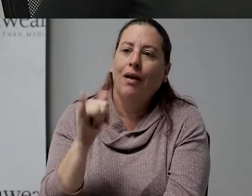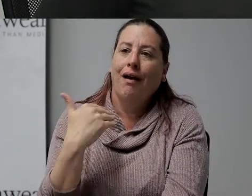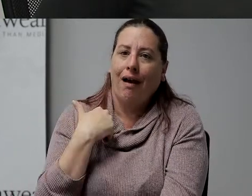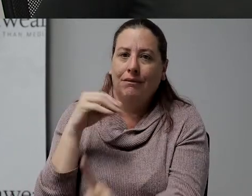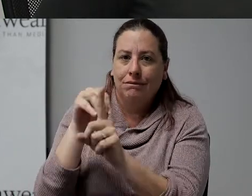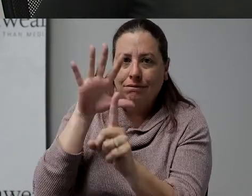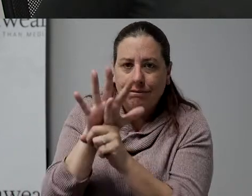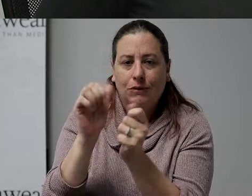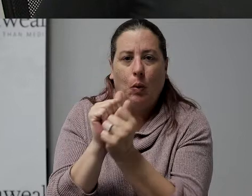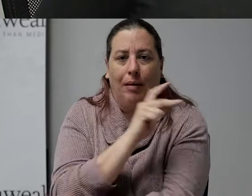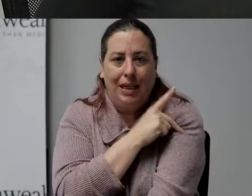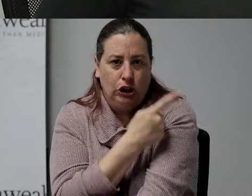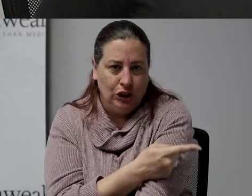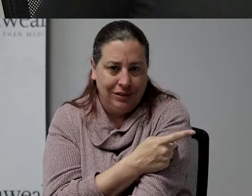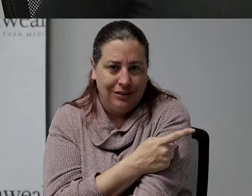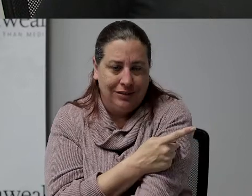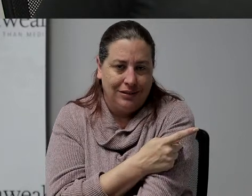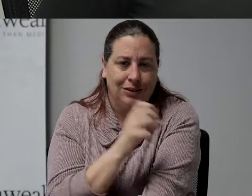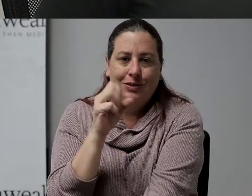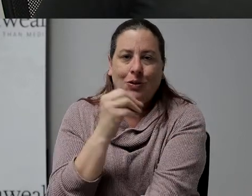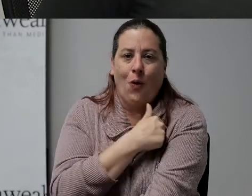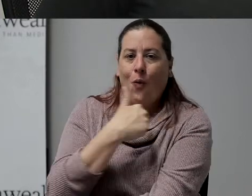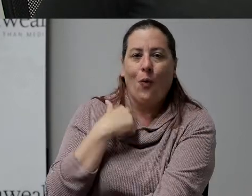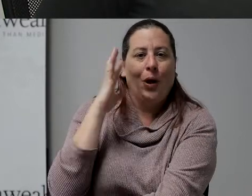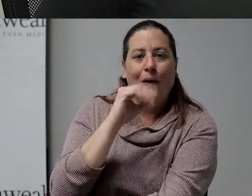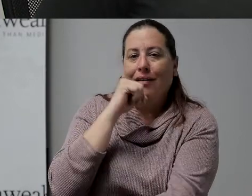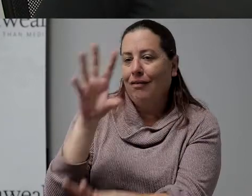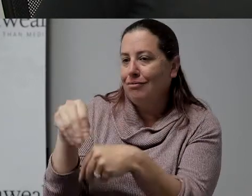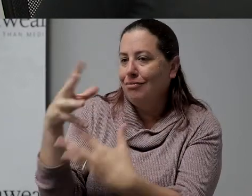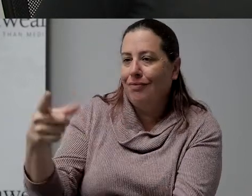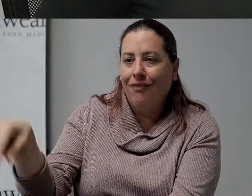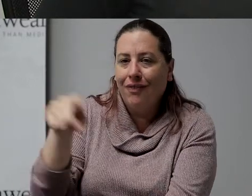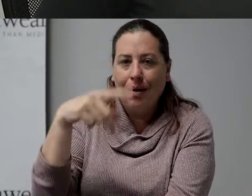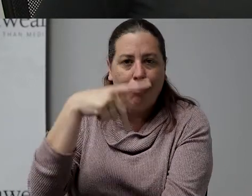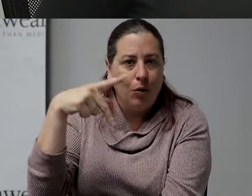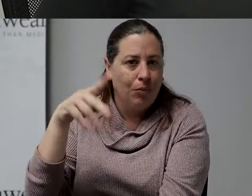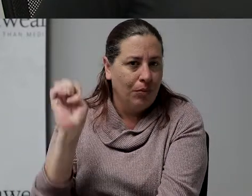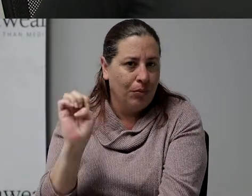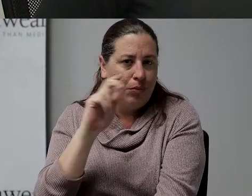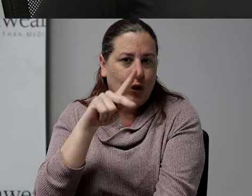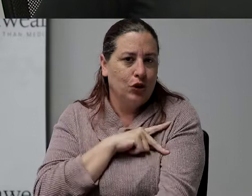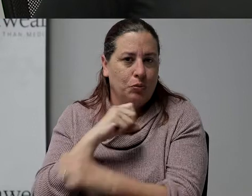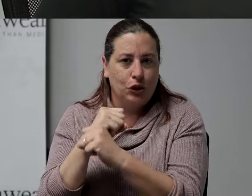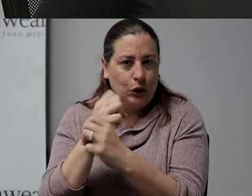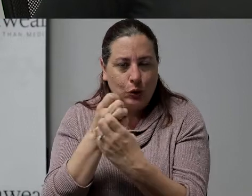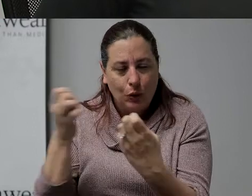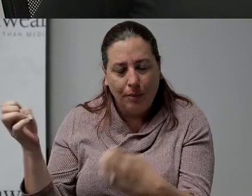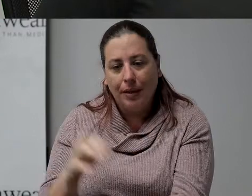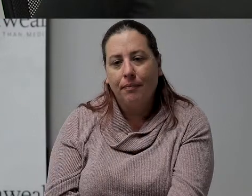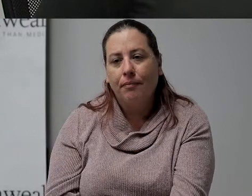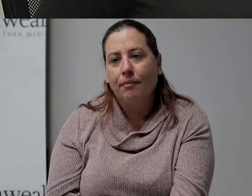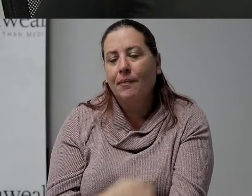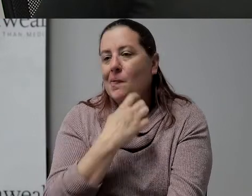with patients. So we're not going to be issuing them personal protective equipment. And where they might have